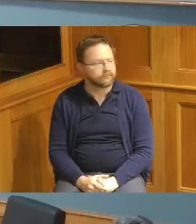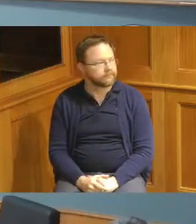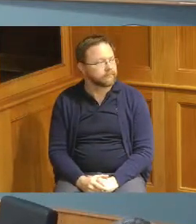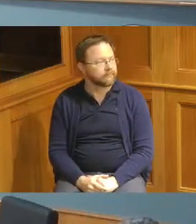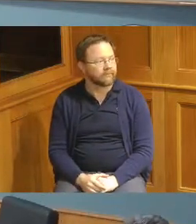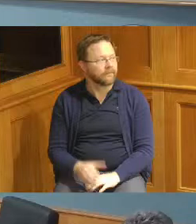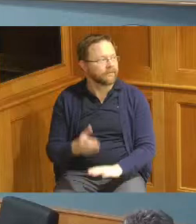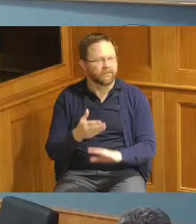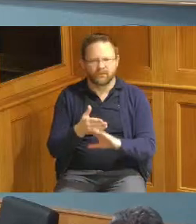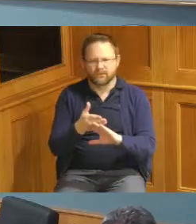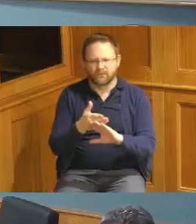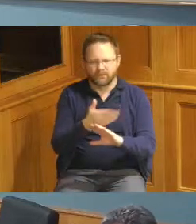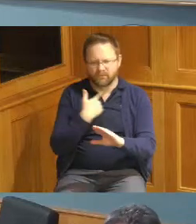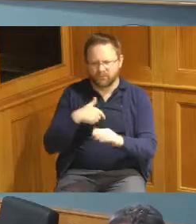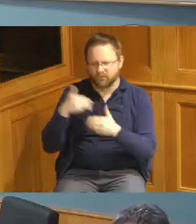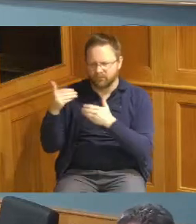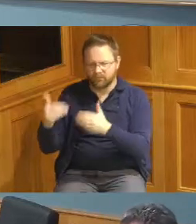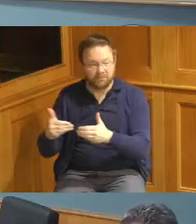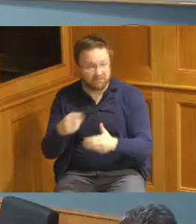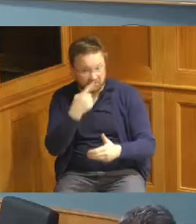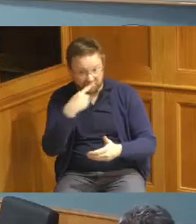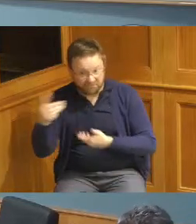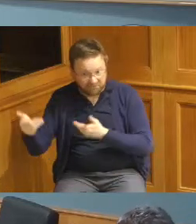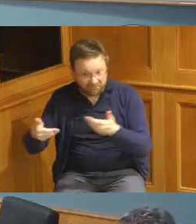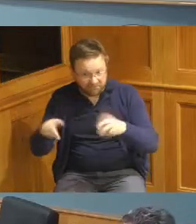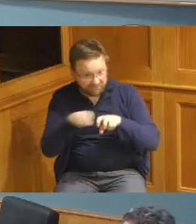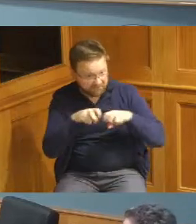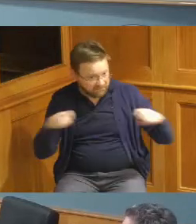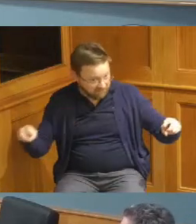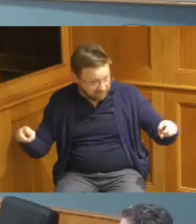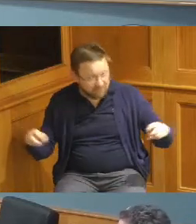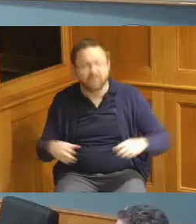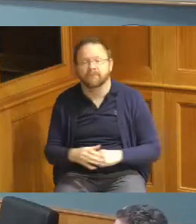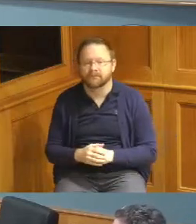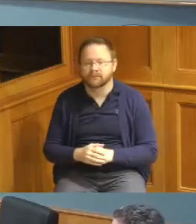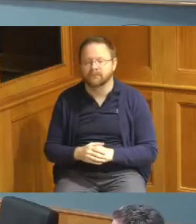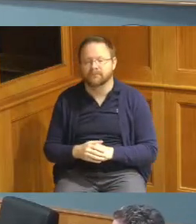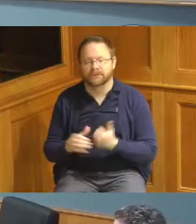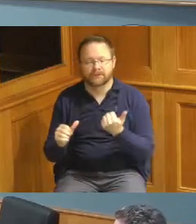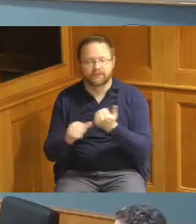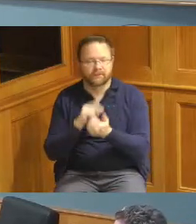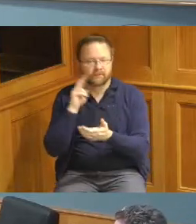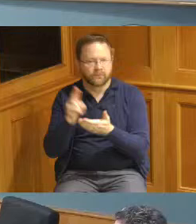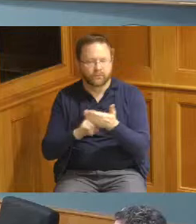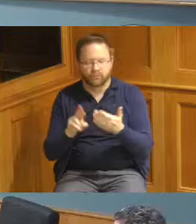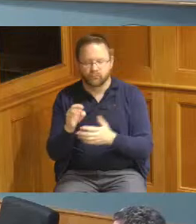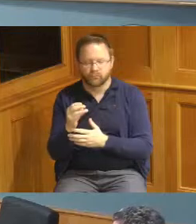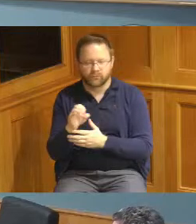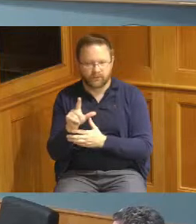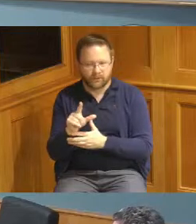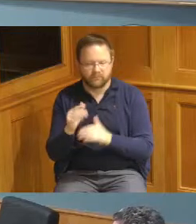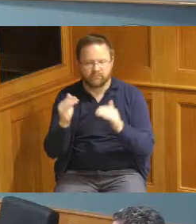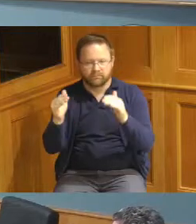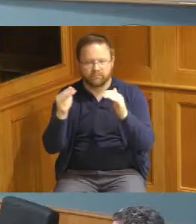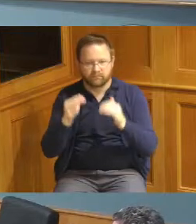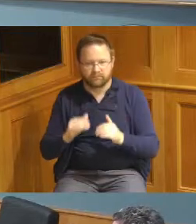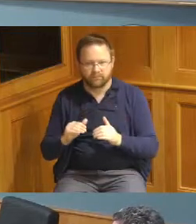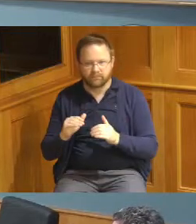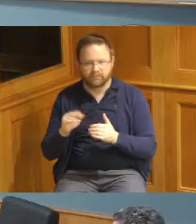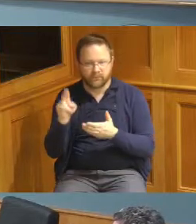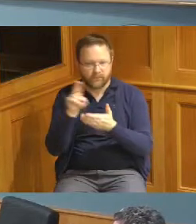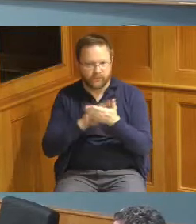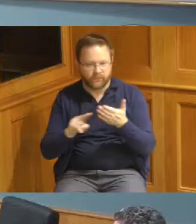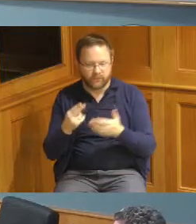Before we go any further, I'd like everybody to introduce themselves on the dais. Christy Rischel, Assistant Clerk. Leslie Hervey, Clerk to the